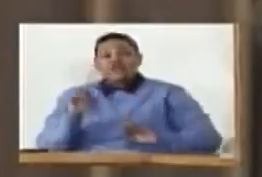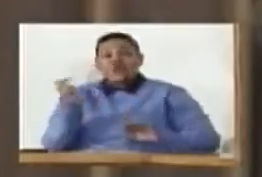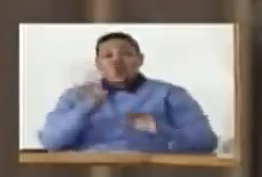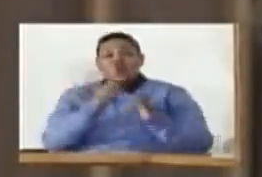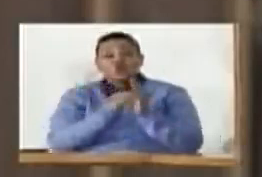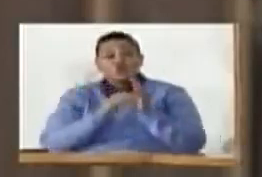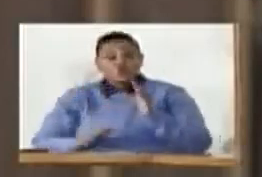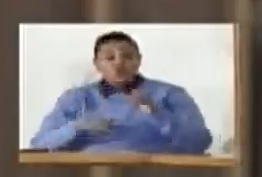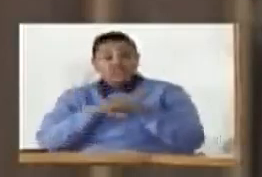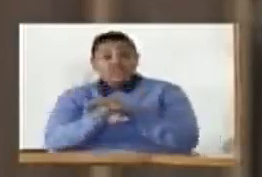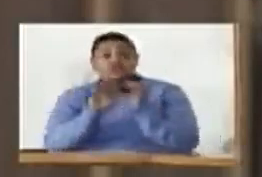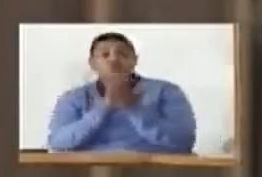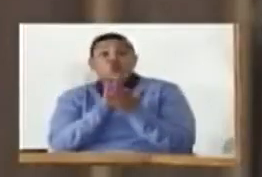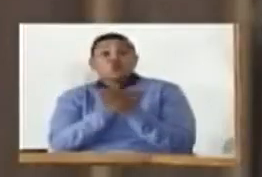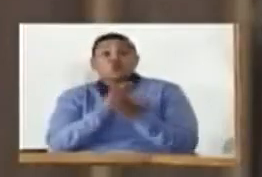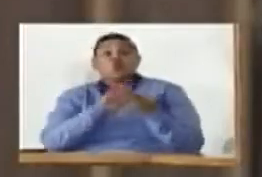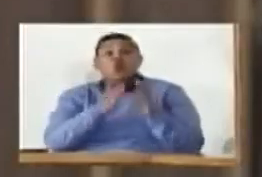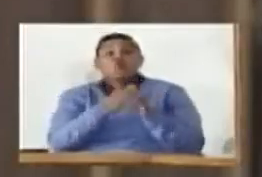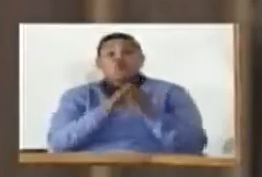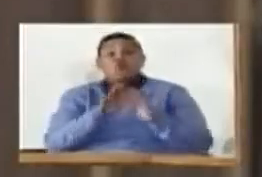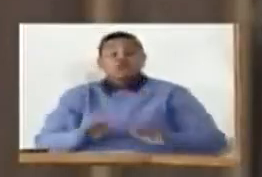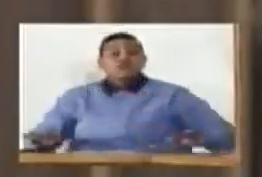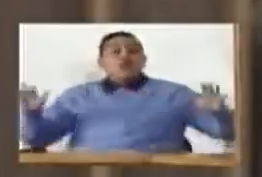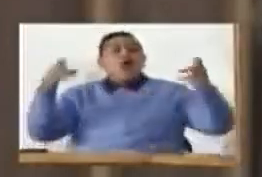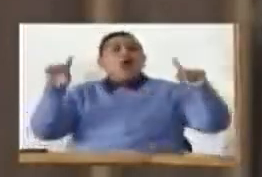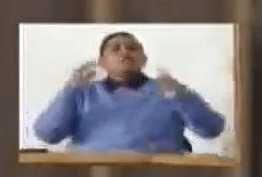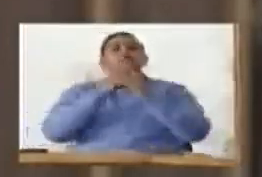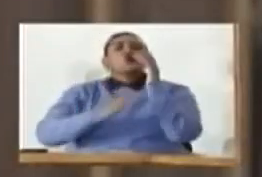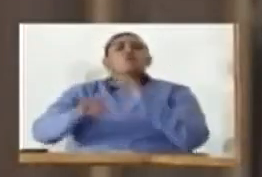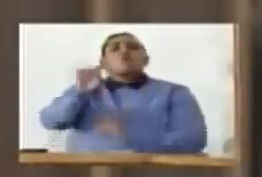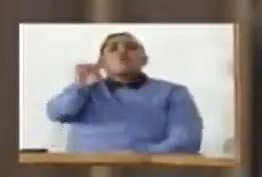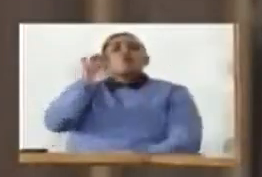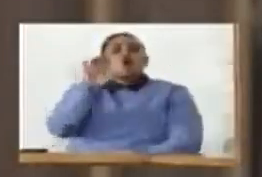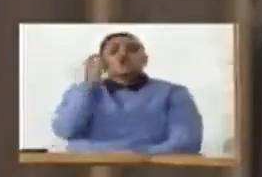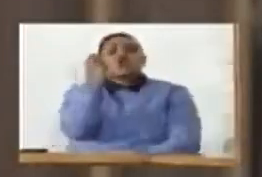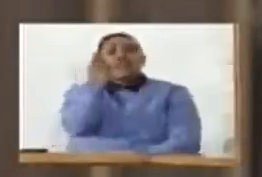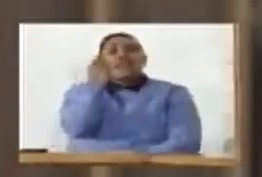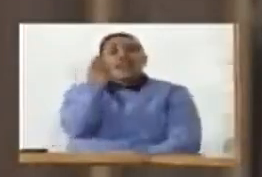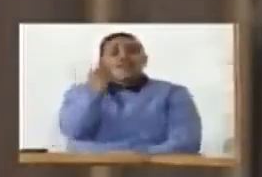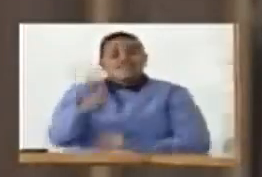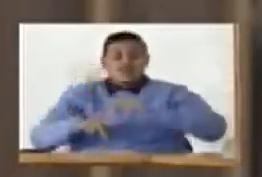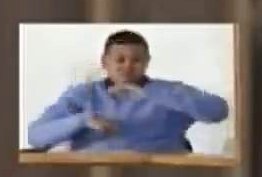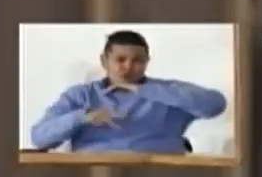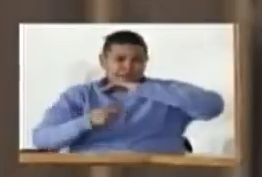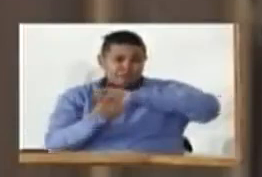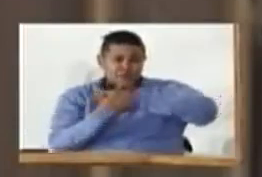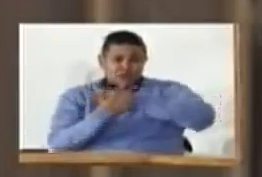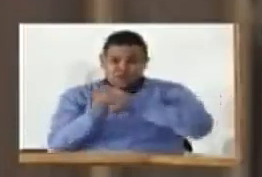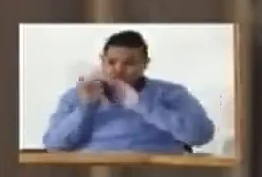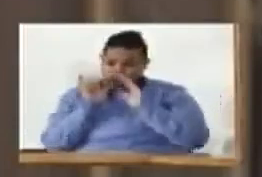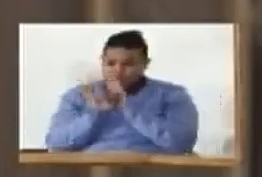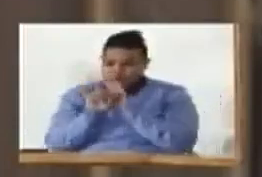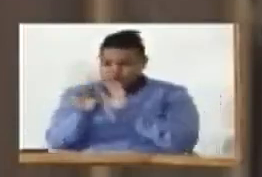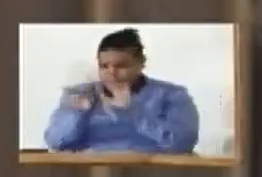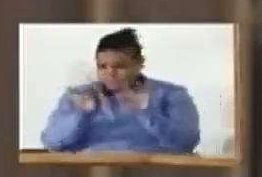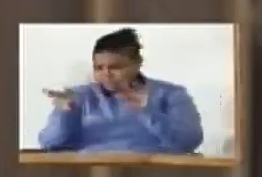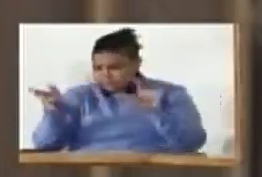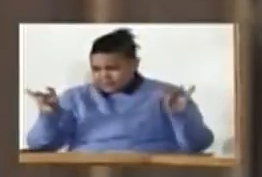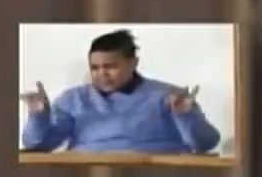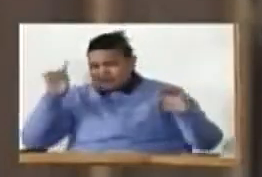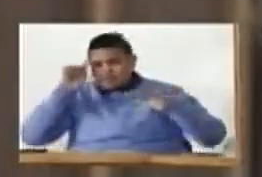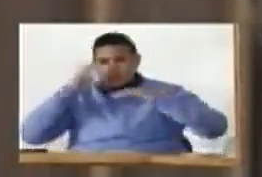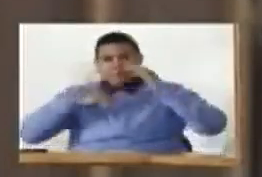students in the school community, some 111 primary schools were identified for the construction